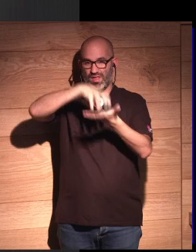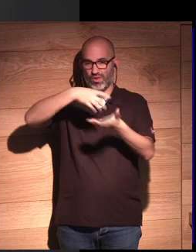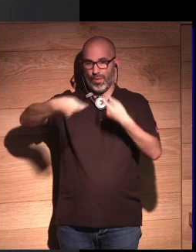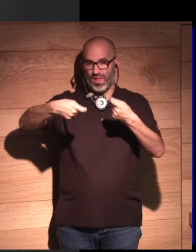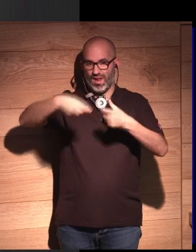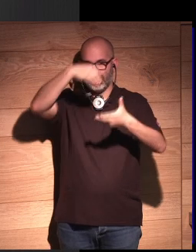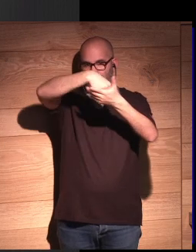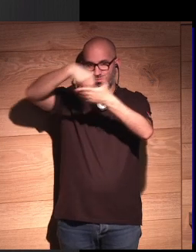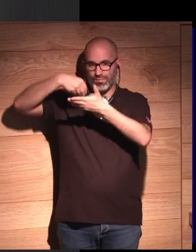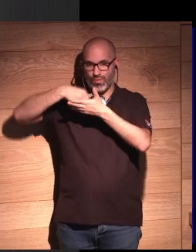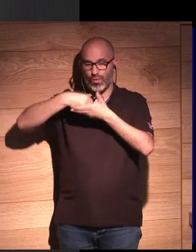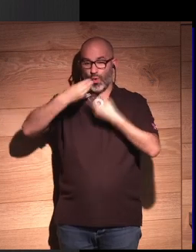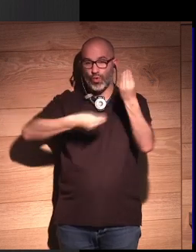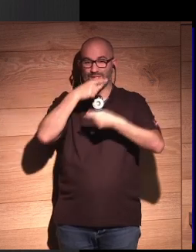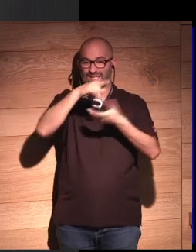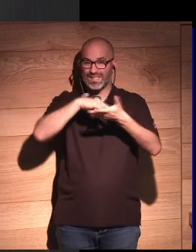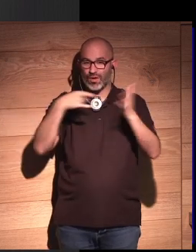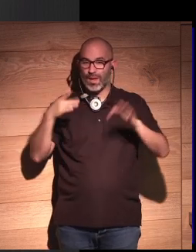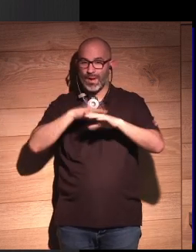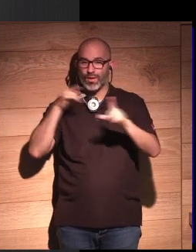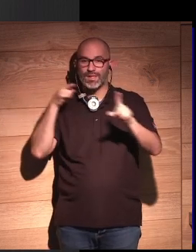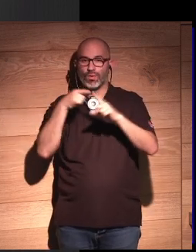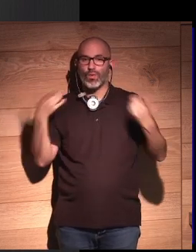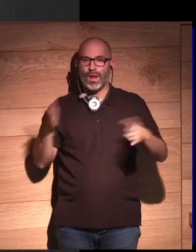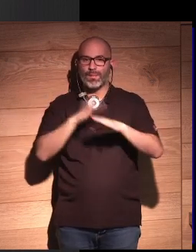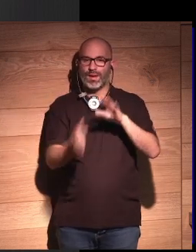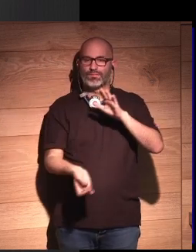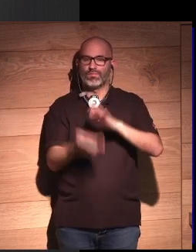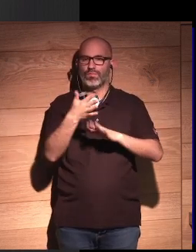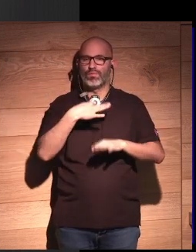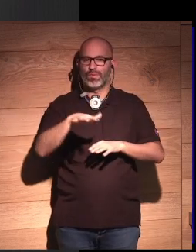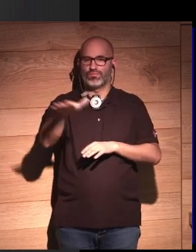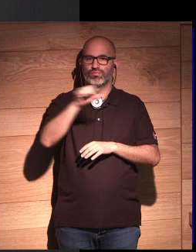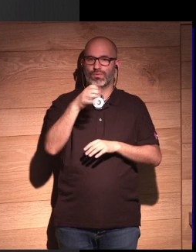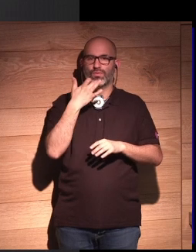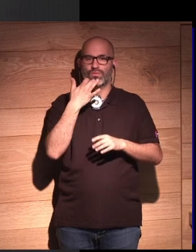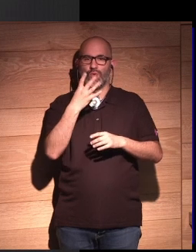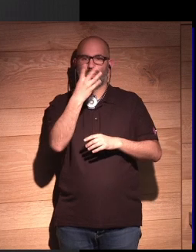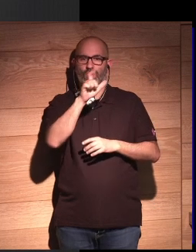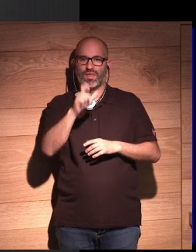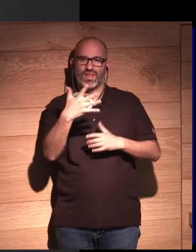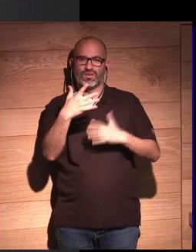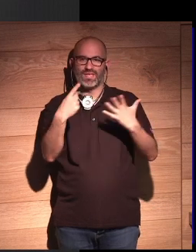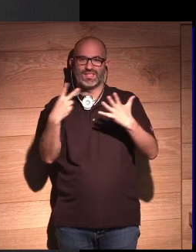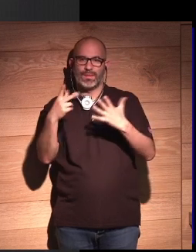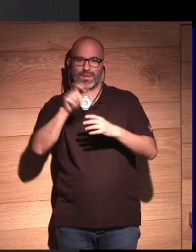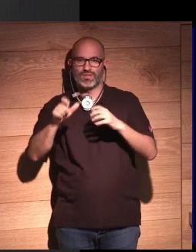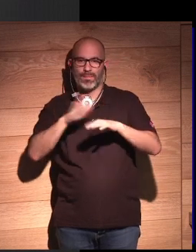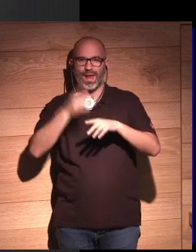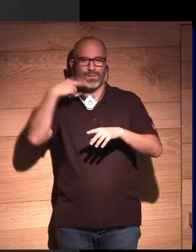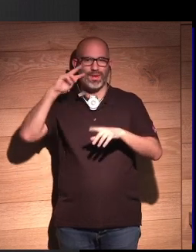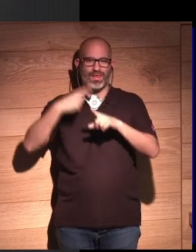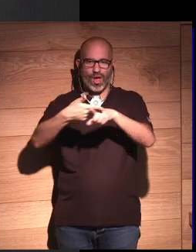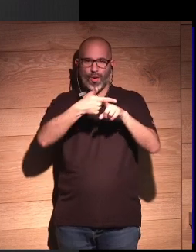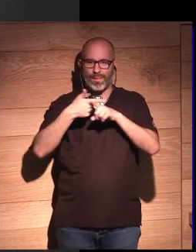this technology to bring 4, 5, 6, 7 people at a time to have experiences and interact with each other